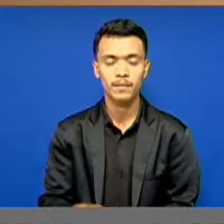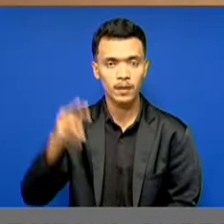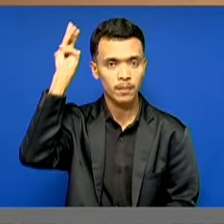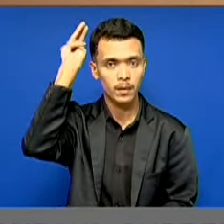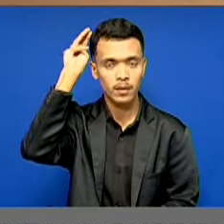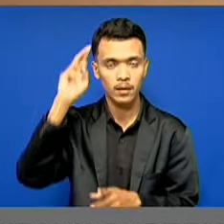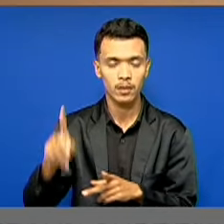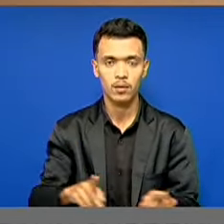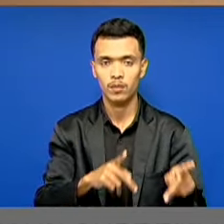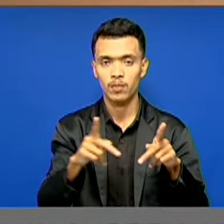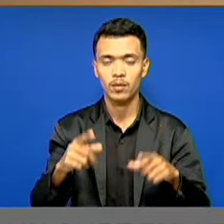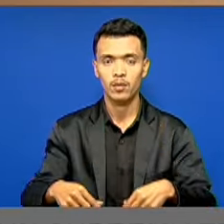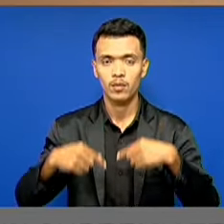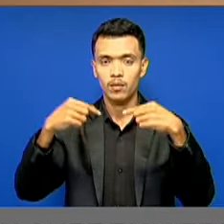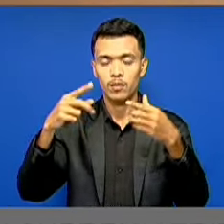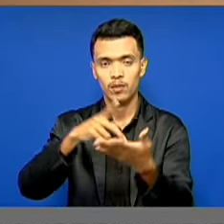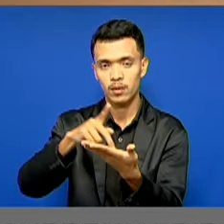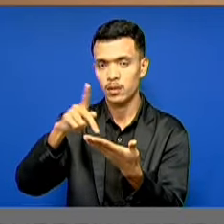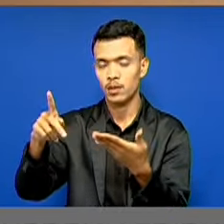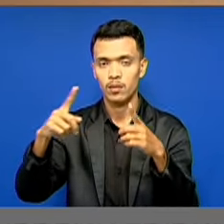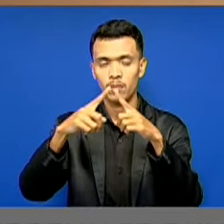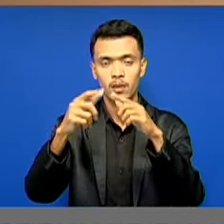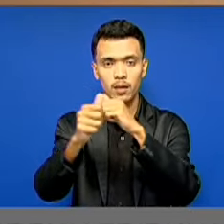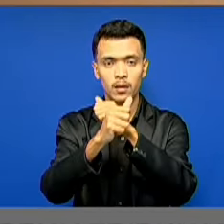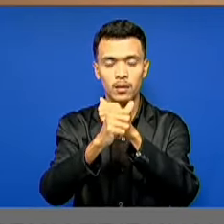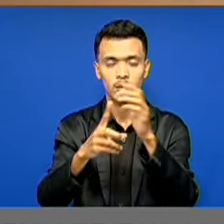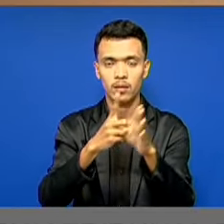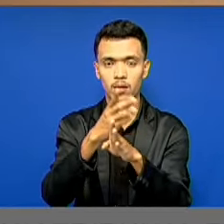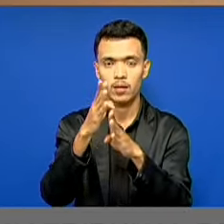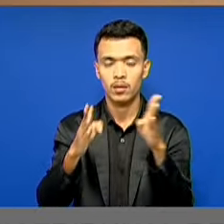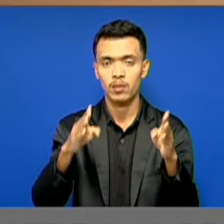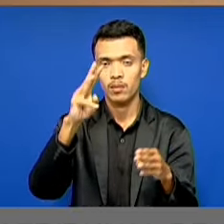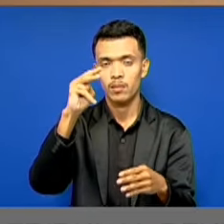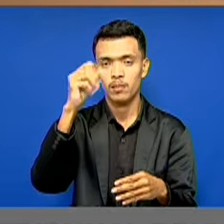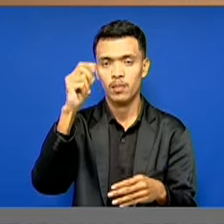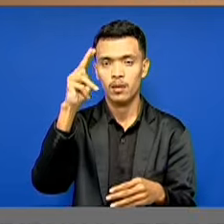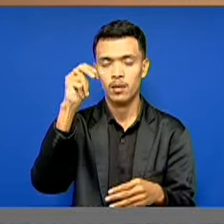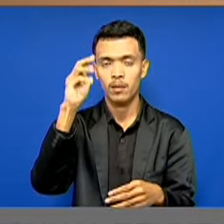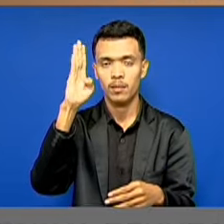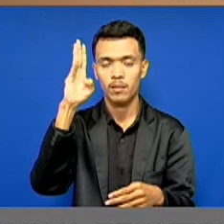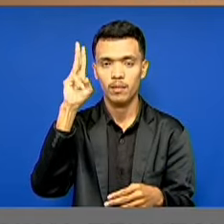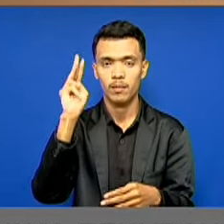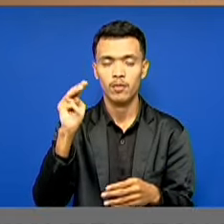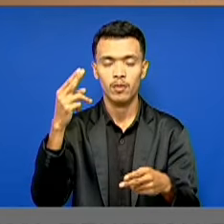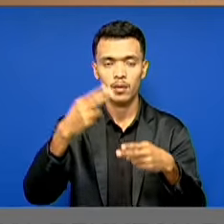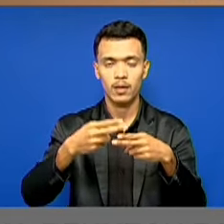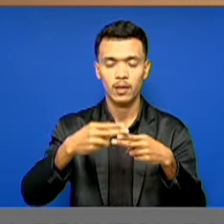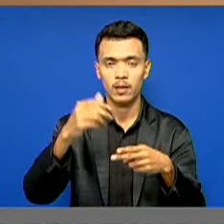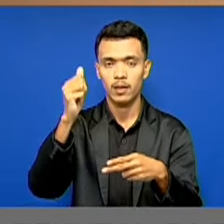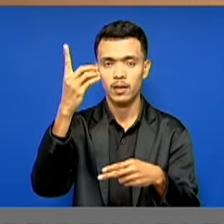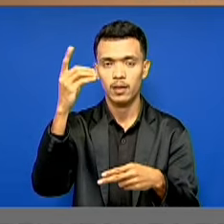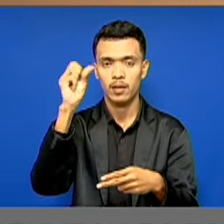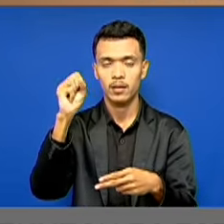Ministeru Públiku Alega, Pena, Multa, Arguidu is Diretór Sentru, Bambu, Tibar, Inisial, ADSDM.